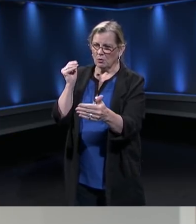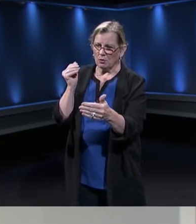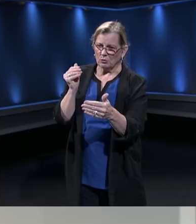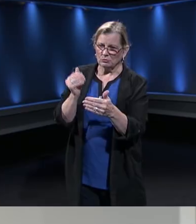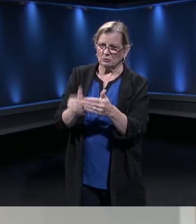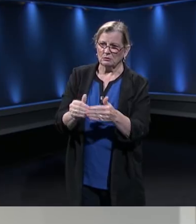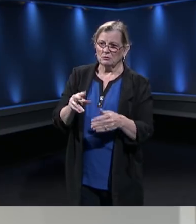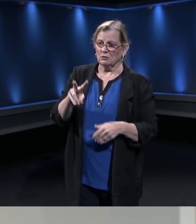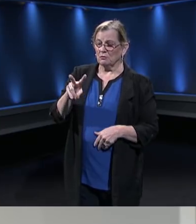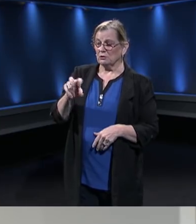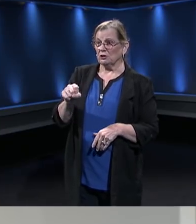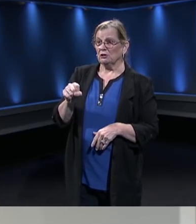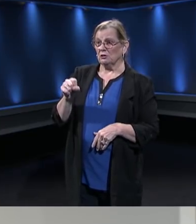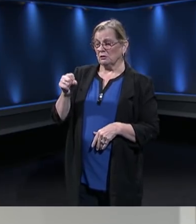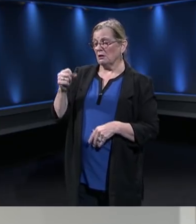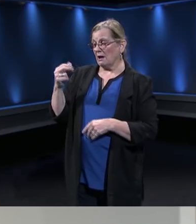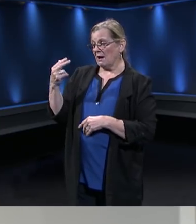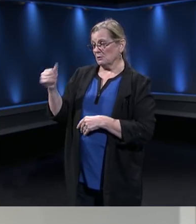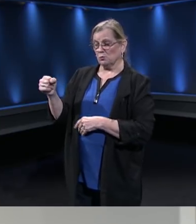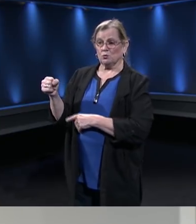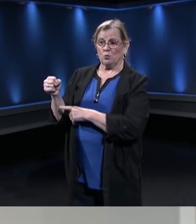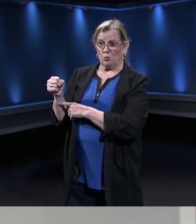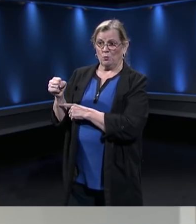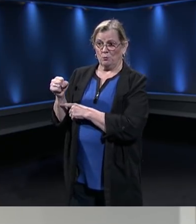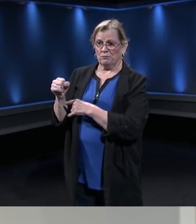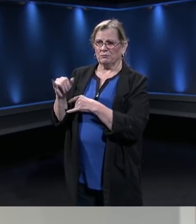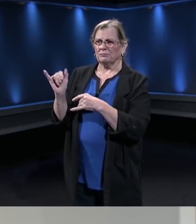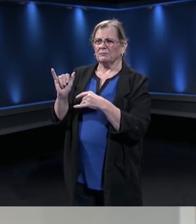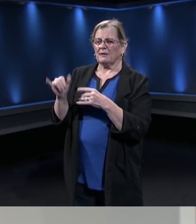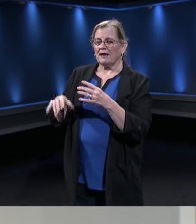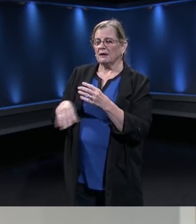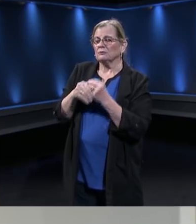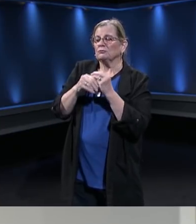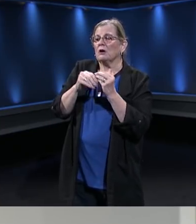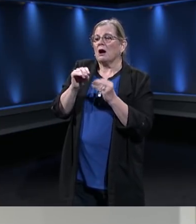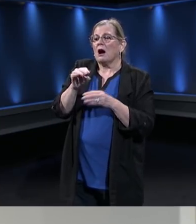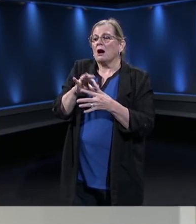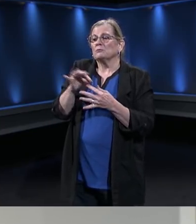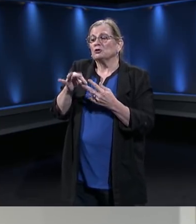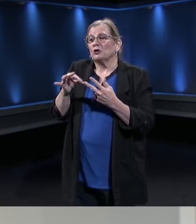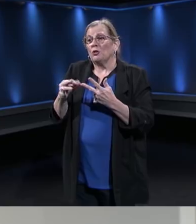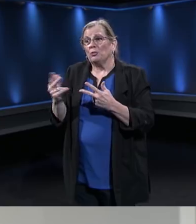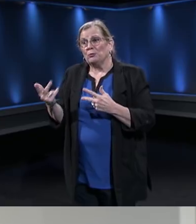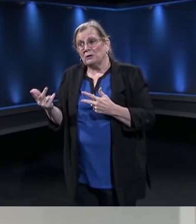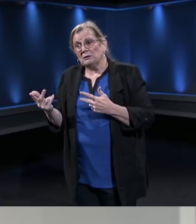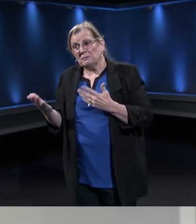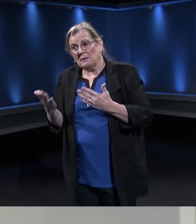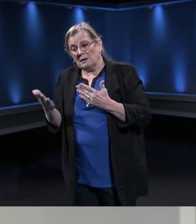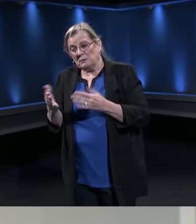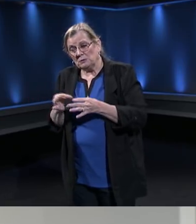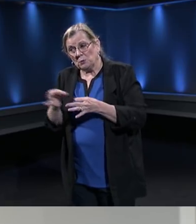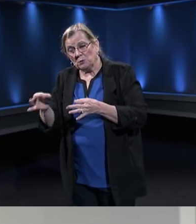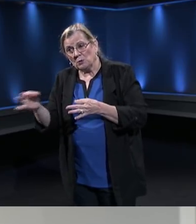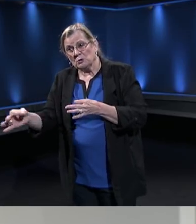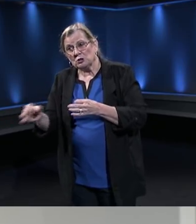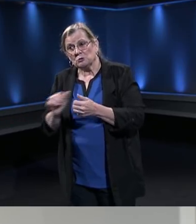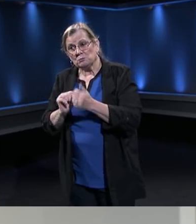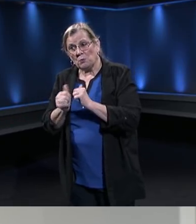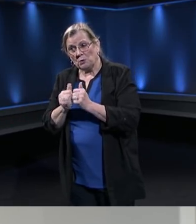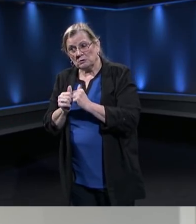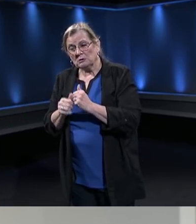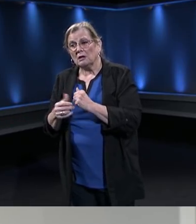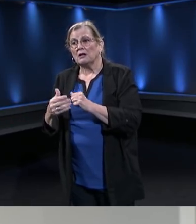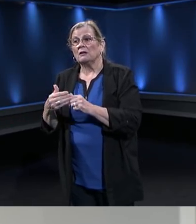League. They have adopted option 3, which is postponing our sports until later in the fall, closer to